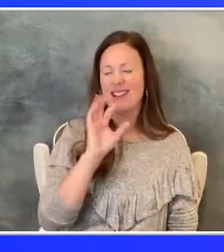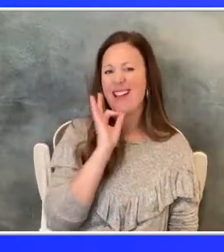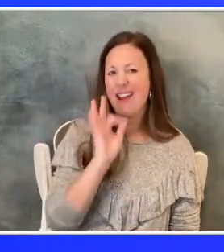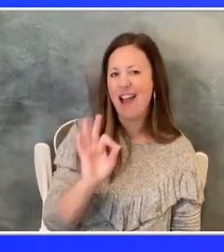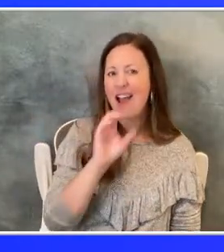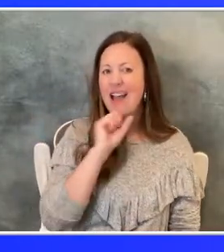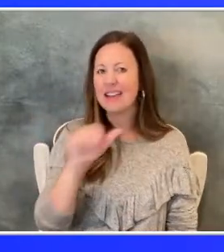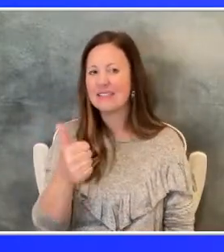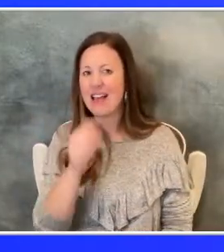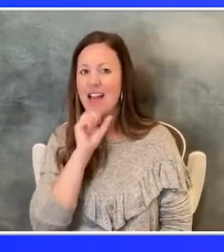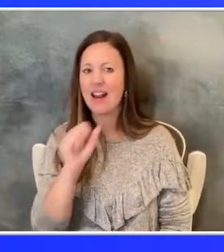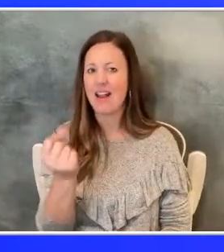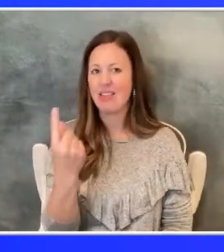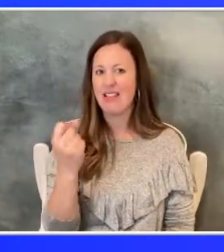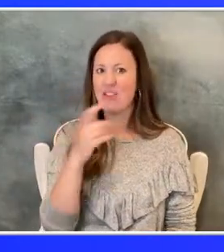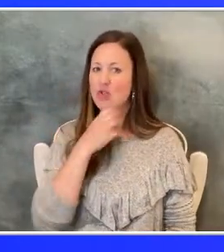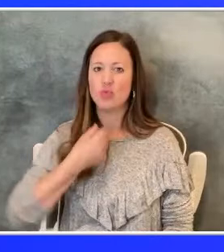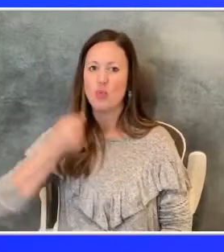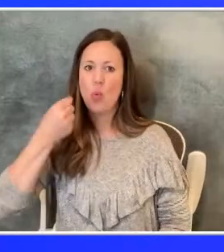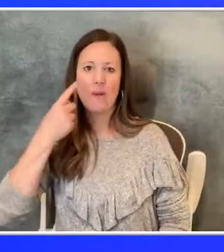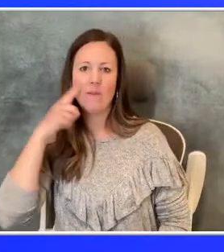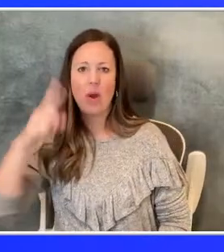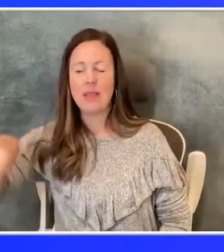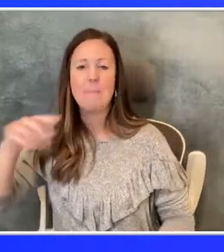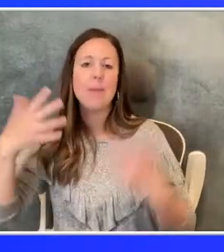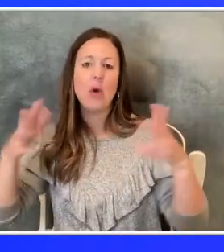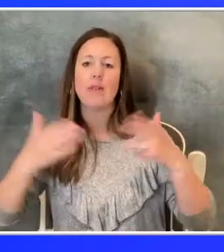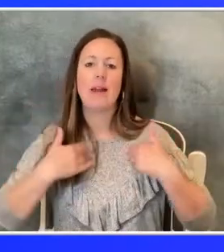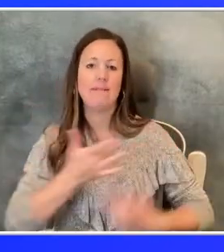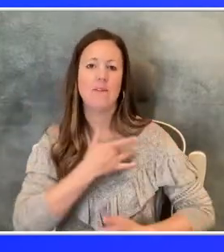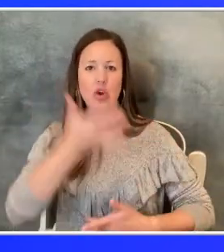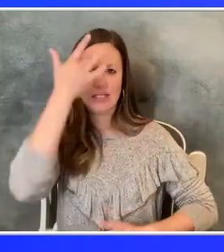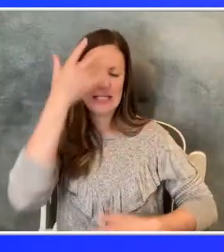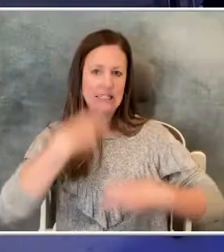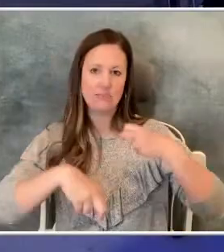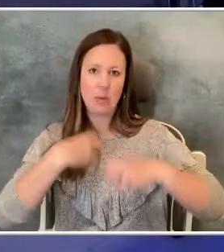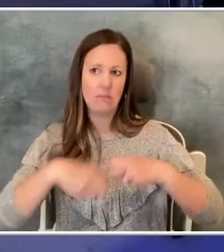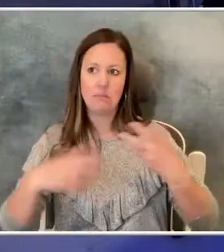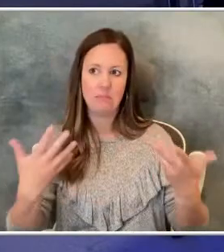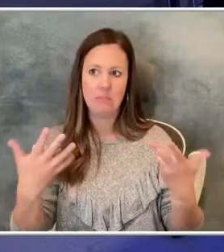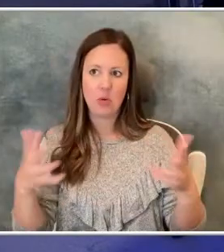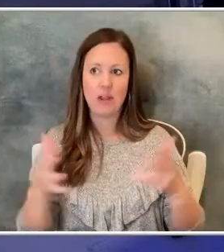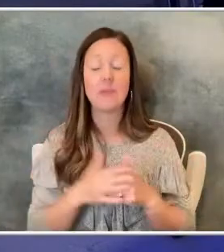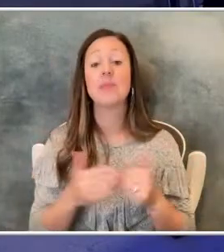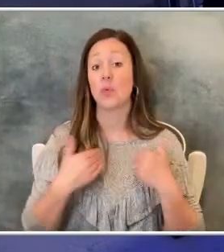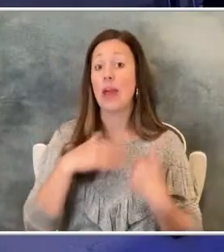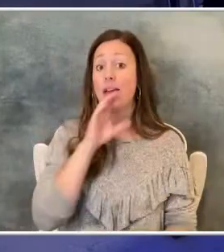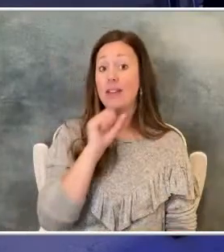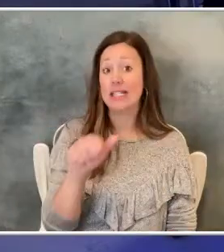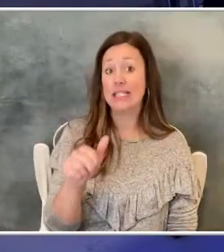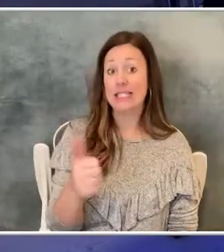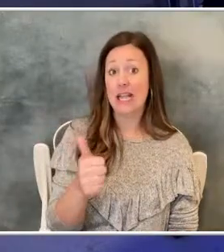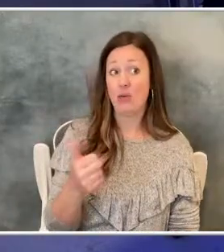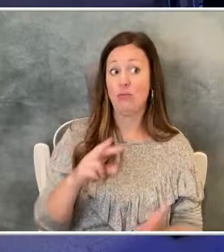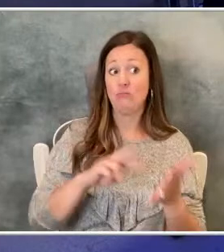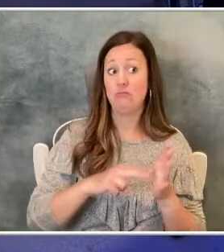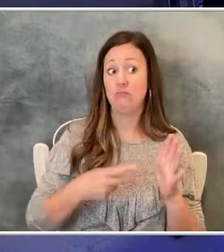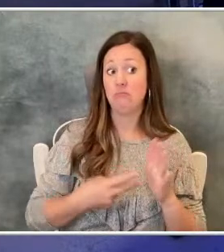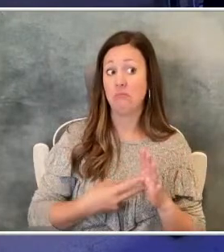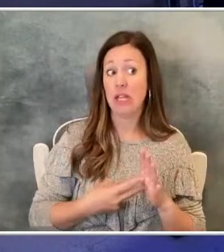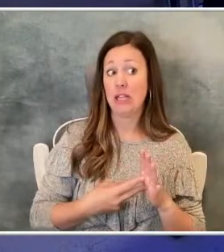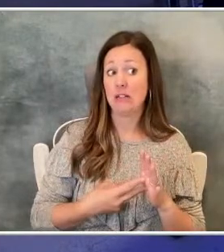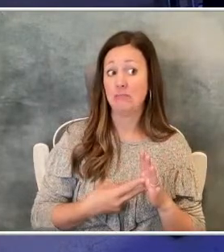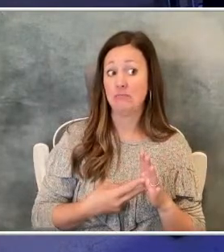too old for them. They would have had a lot of heart disease developed by then. So I have a 10-year-old. Does that mean she should get